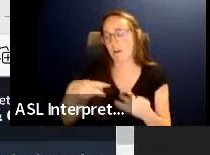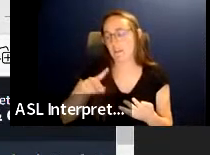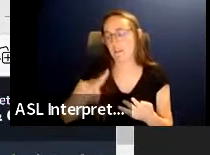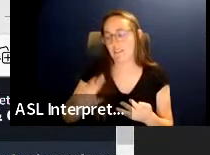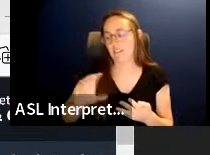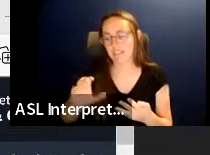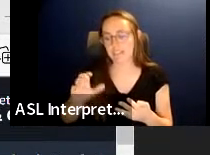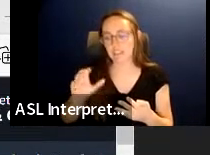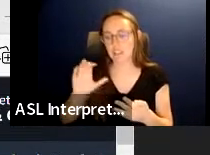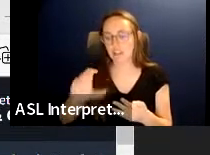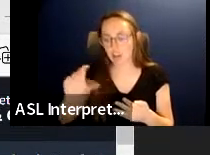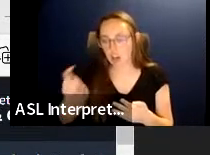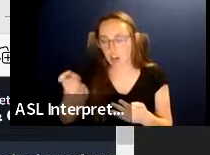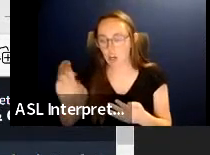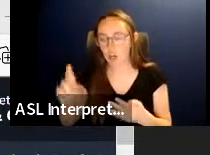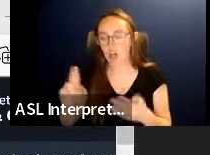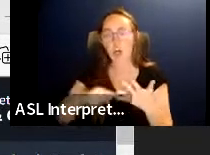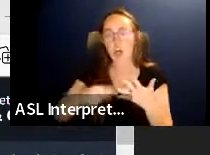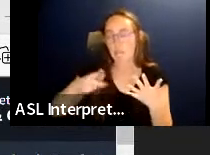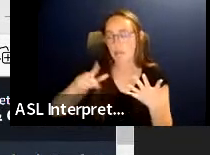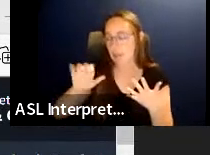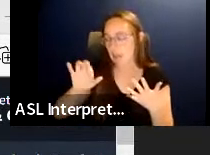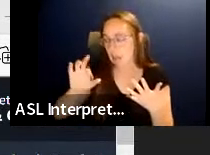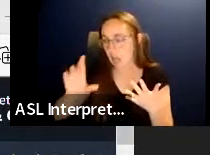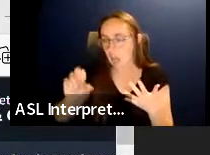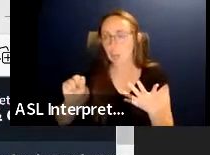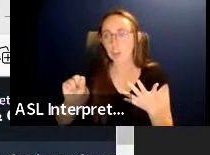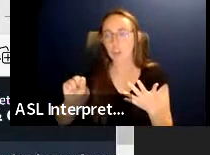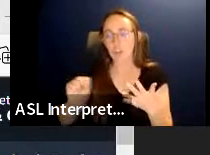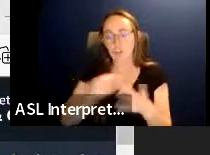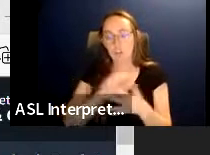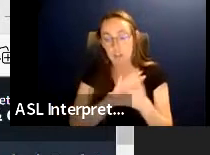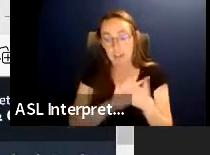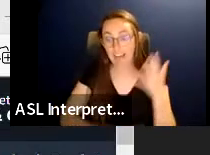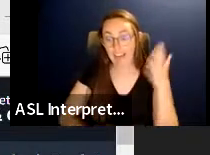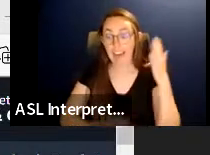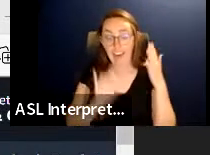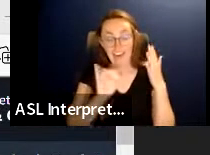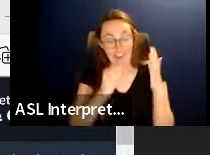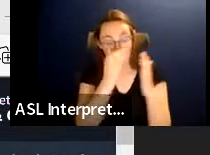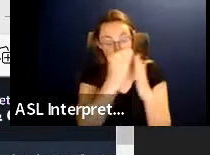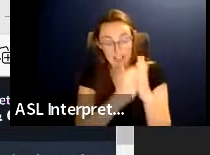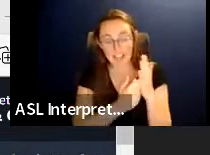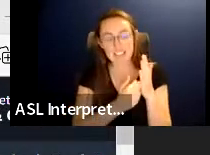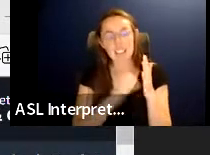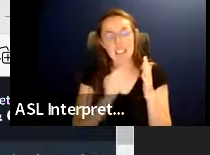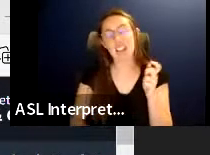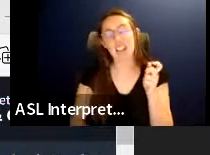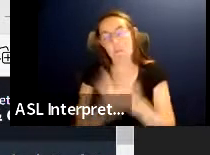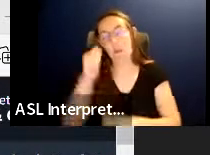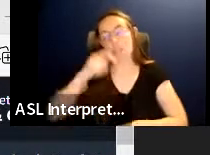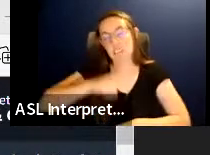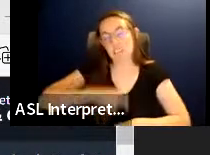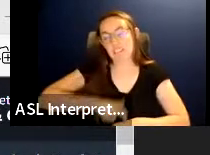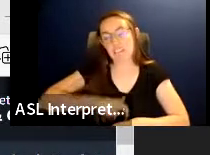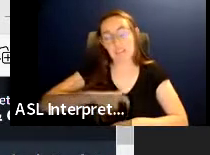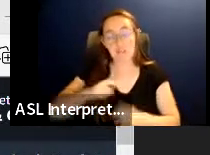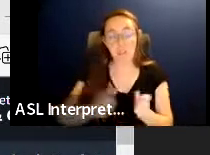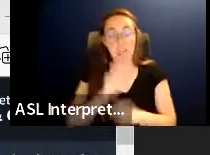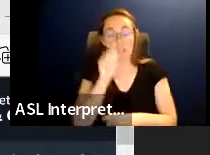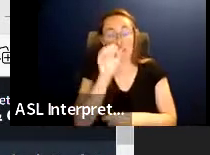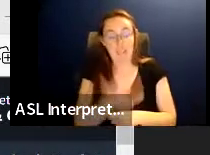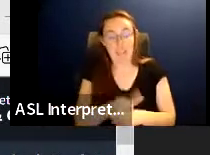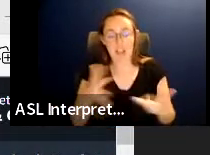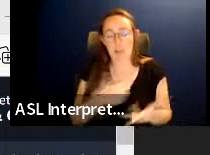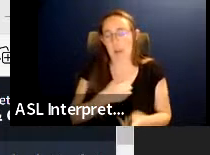pair of pliers. So these are 85% of all the assistive technology devices I make